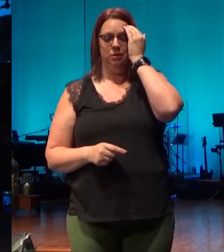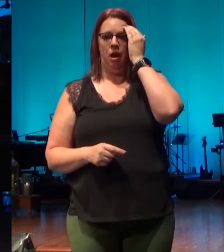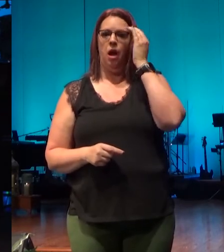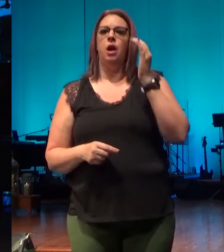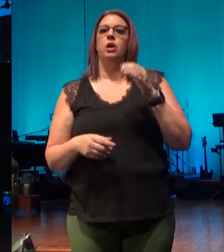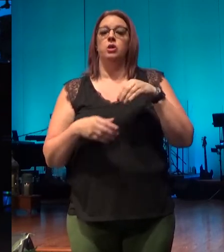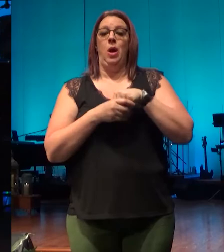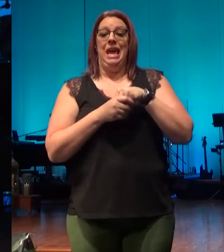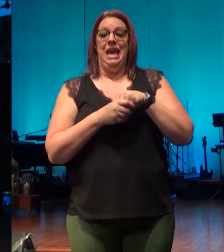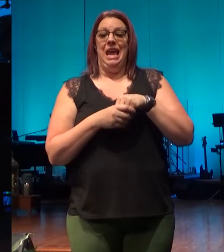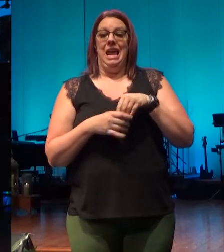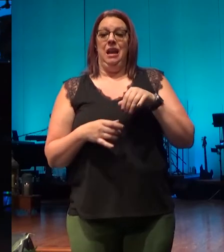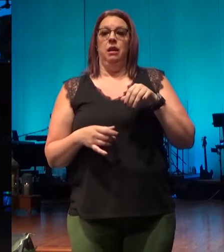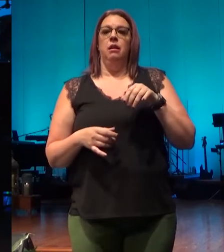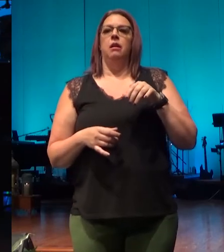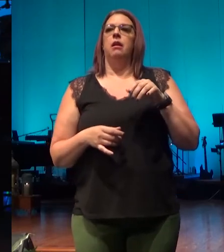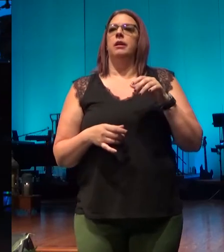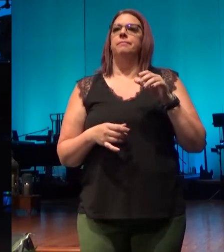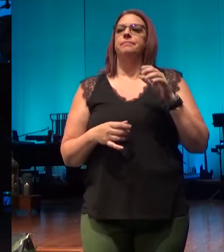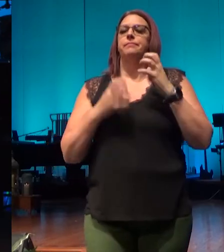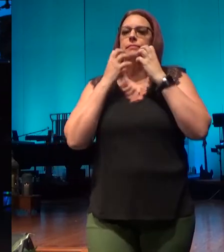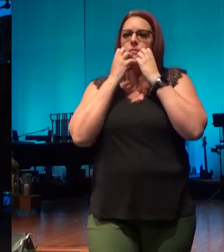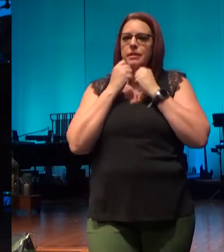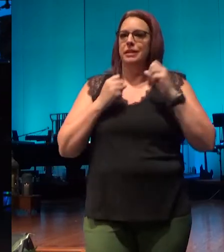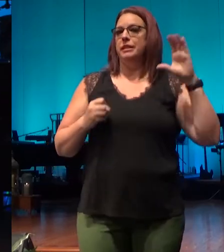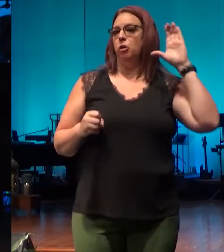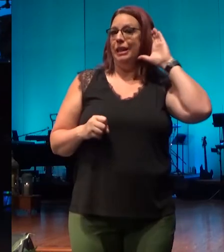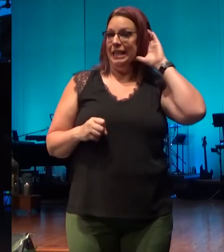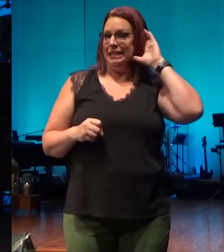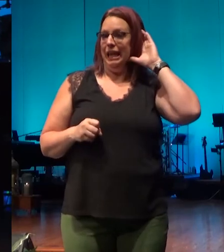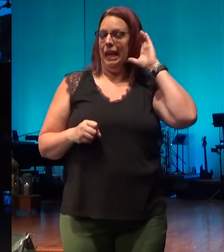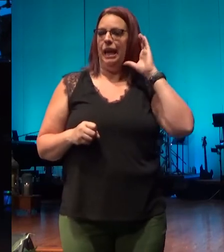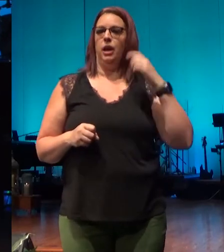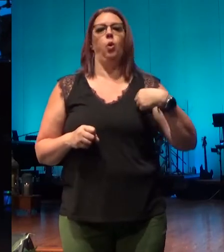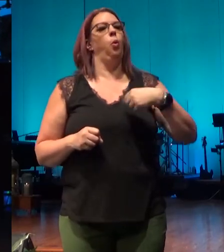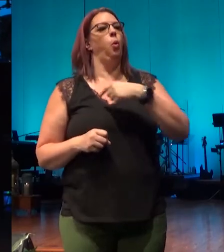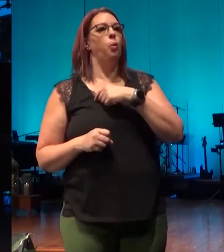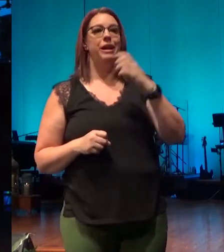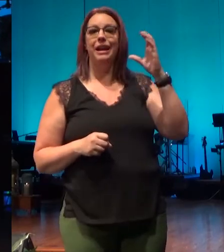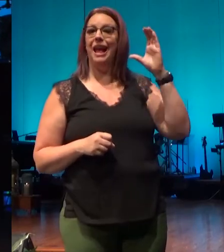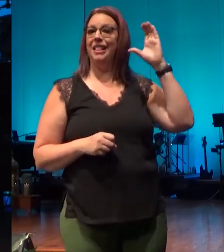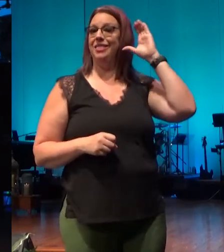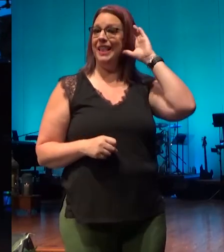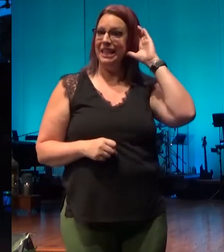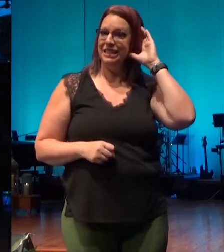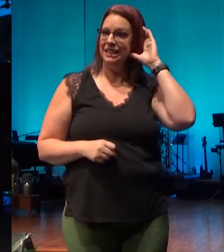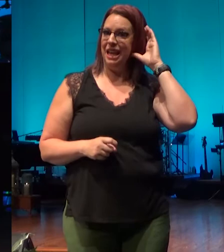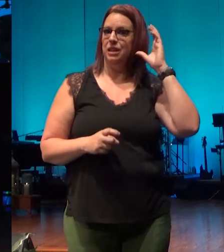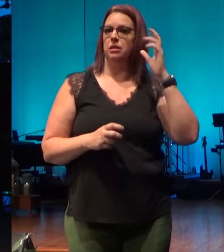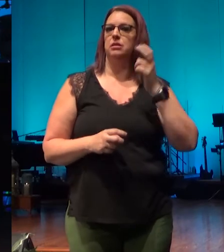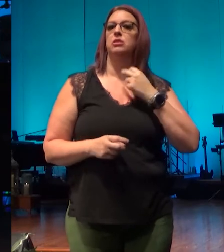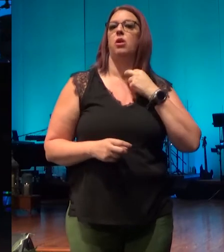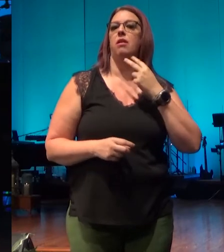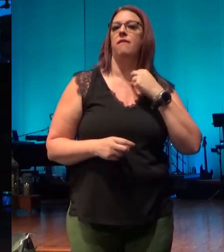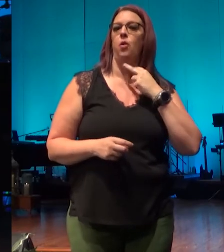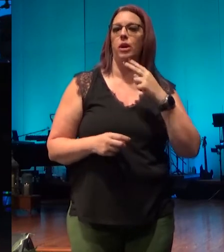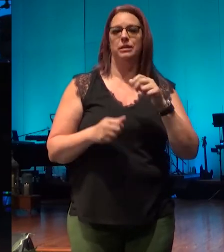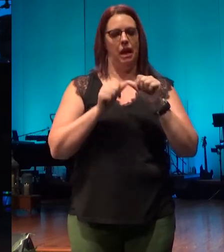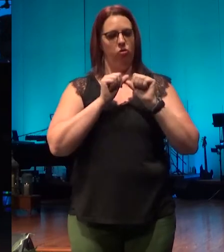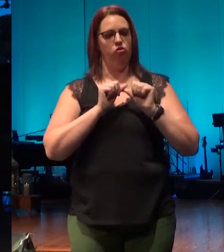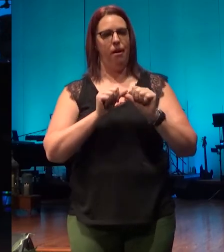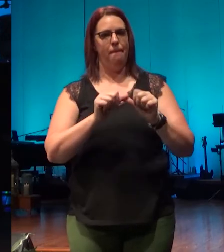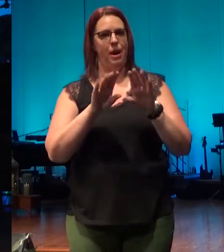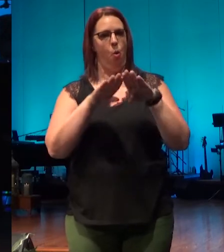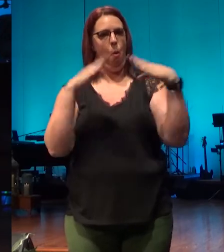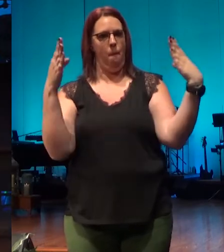the art of sacred listening, we listen to the voice of the other and allow ourselves to remain open. Which